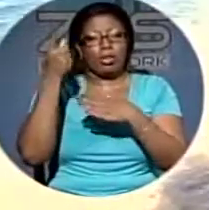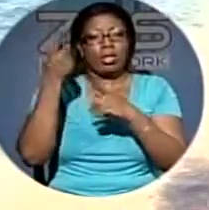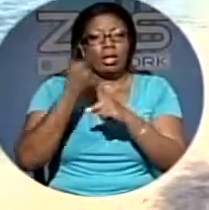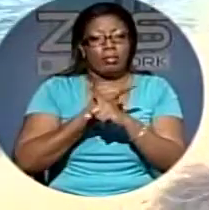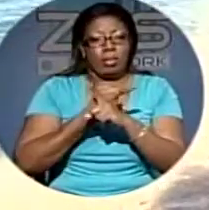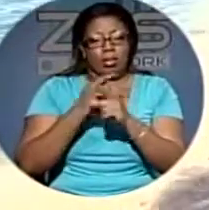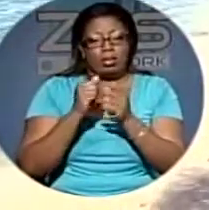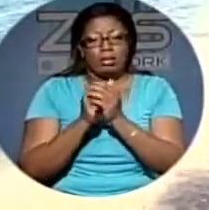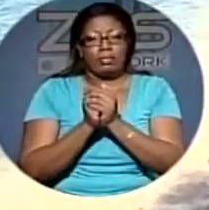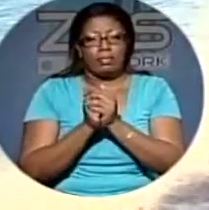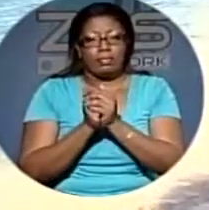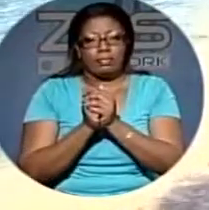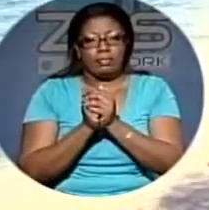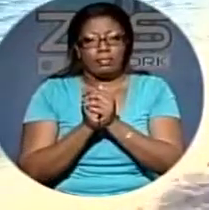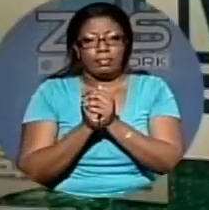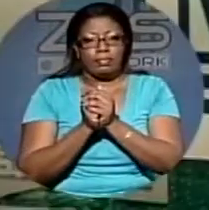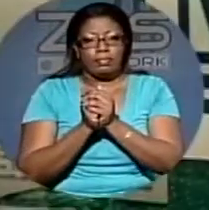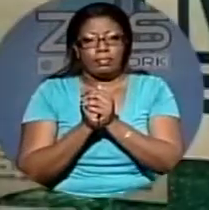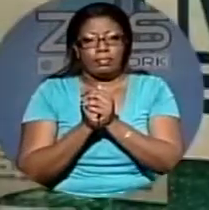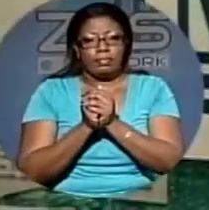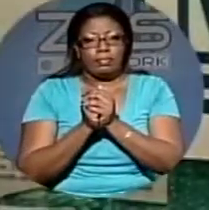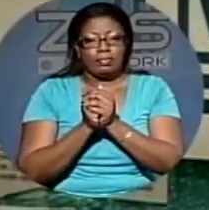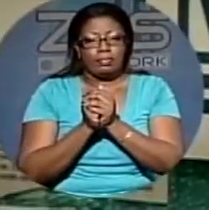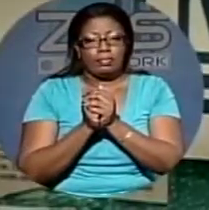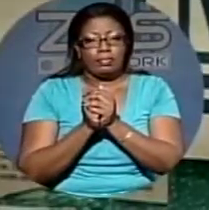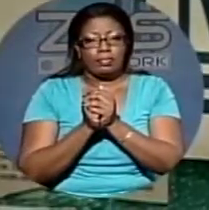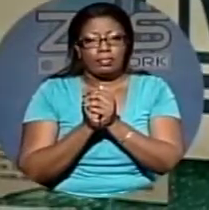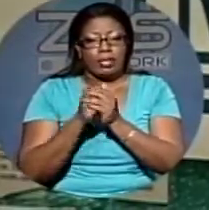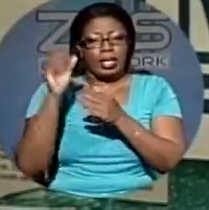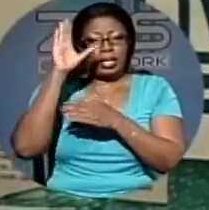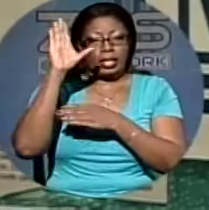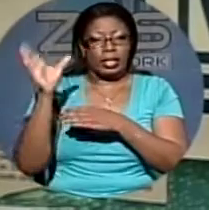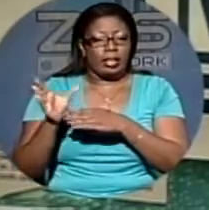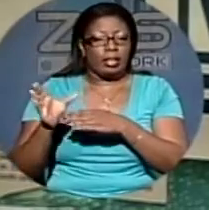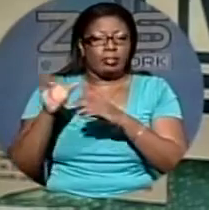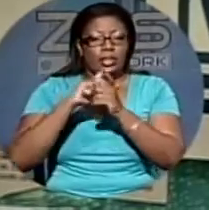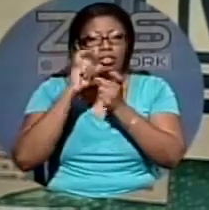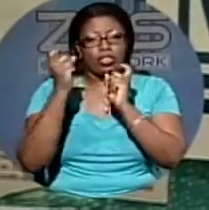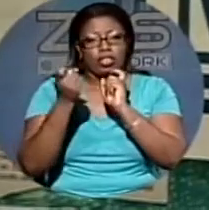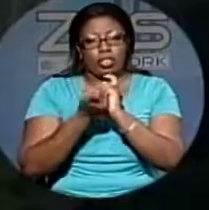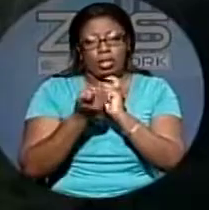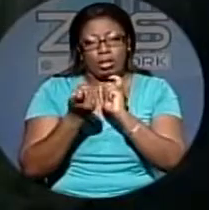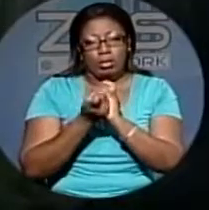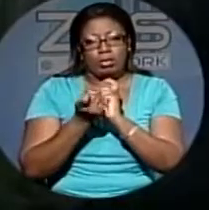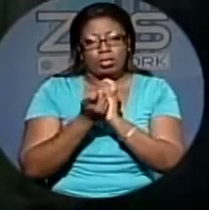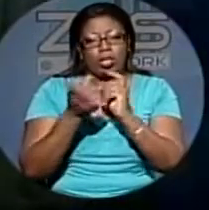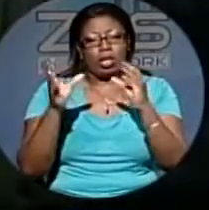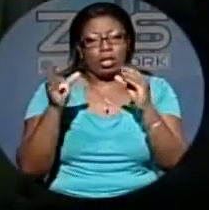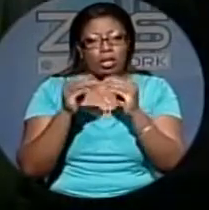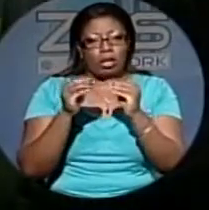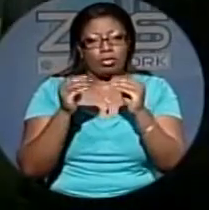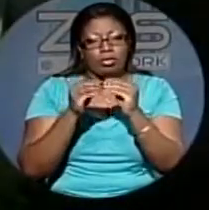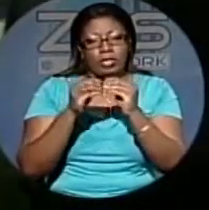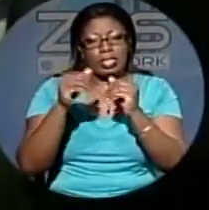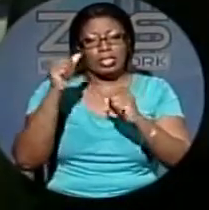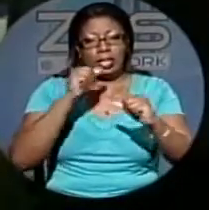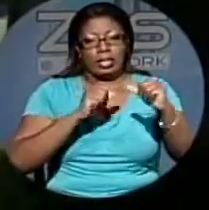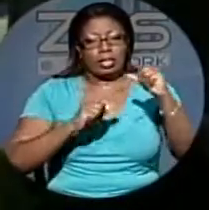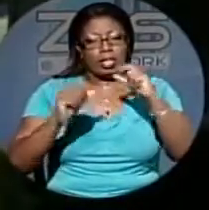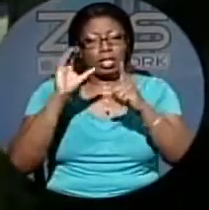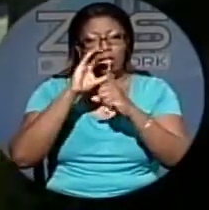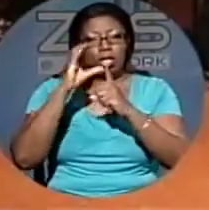Carla Palmer, ZNS News. Well, the Climate Change Conference by the United Nations Educational, Scientific and